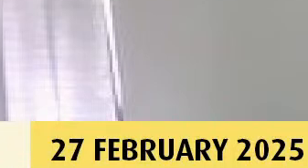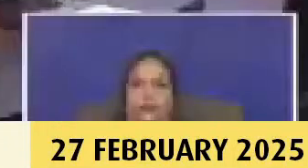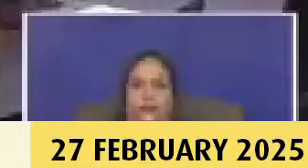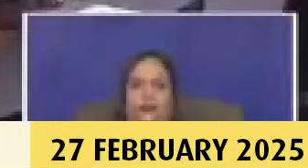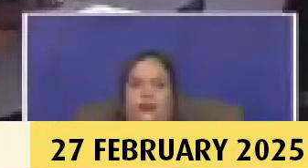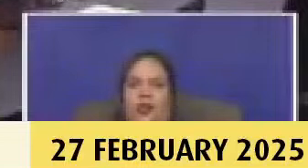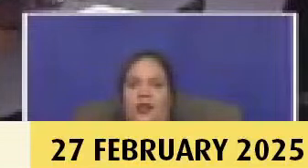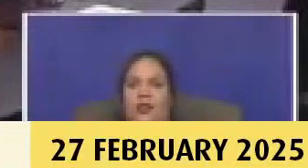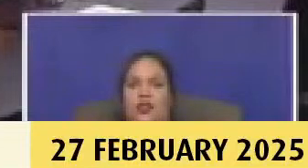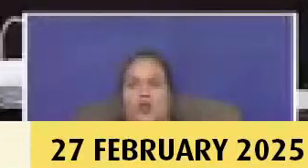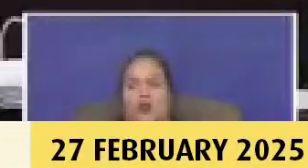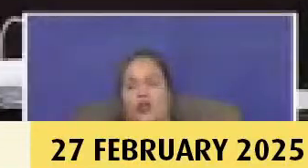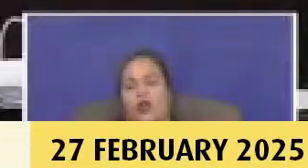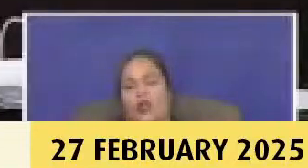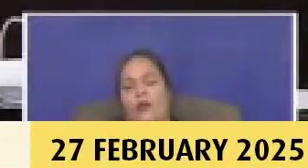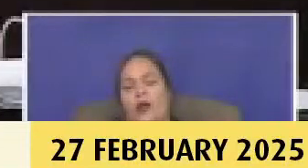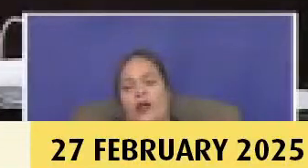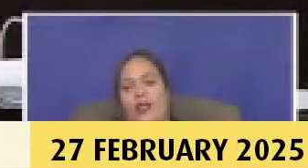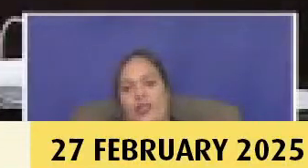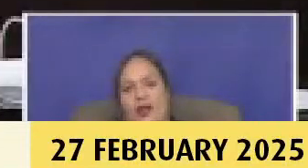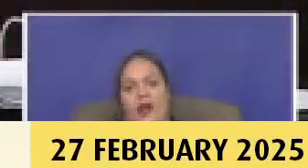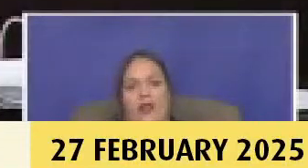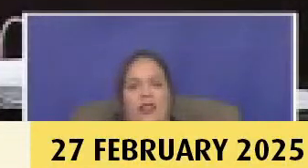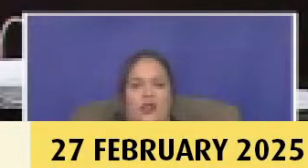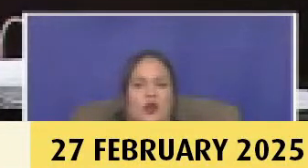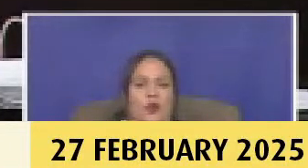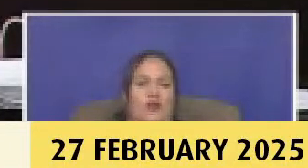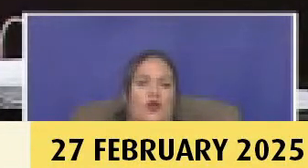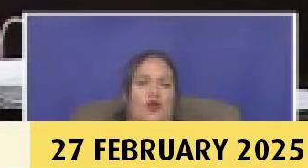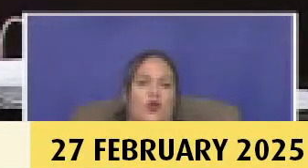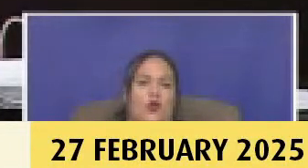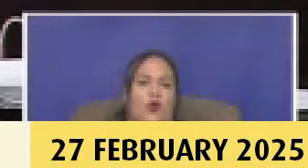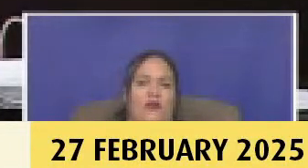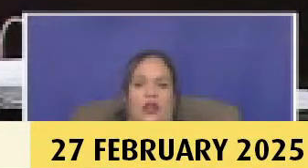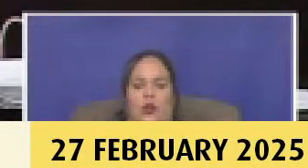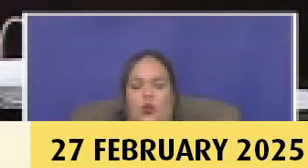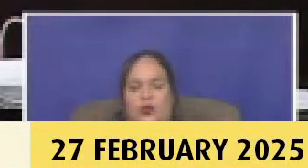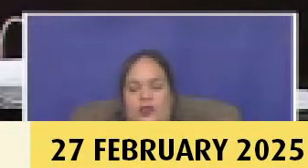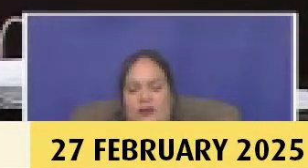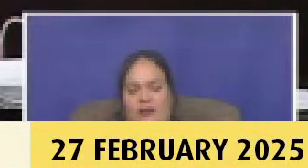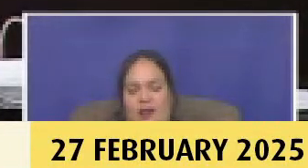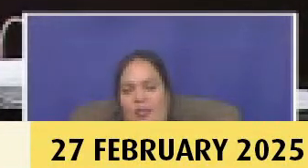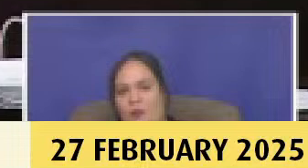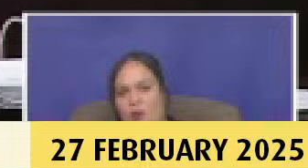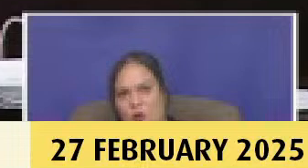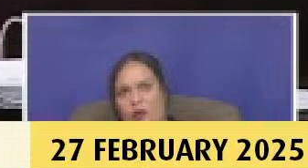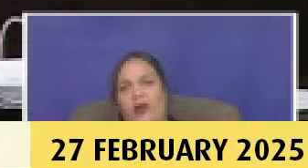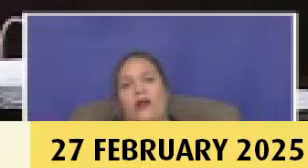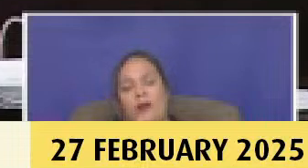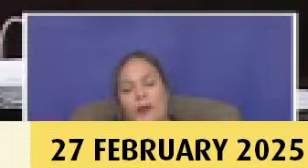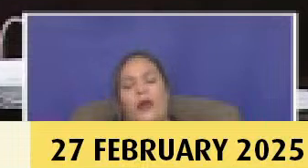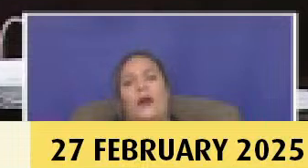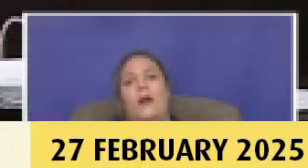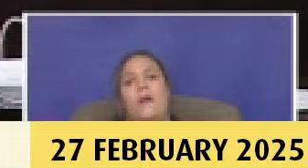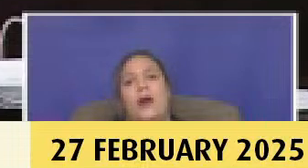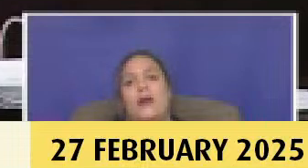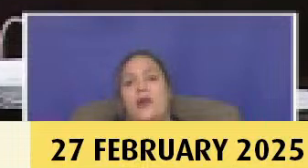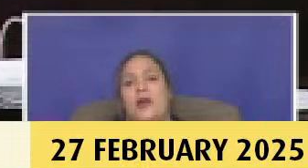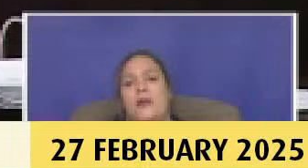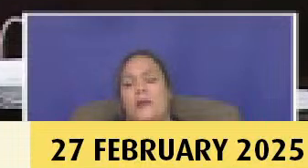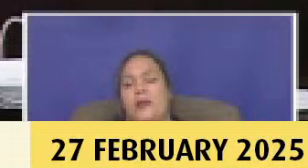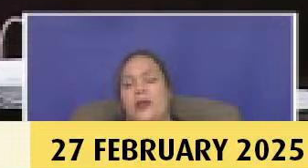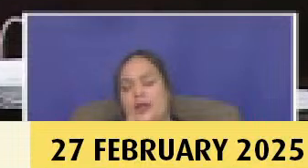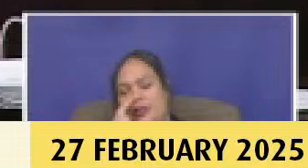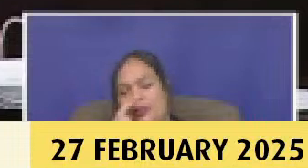Thank you so much, Dr. Mbata, and thank you very much for availing yourself this morning. Maybe I